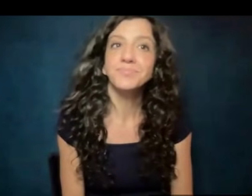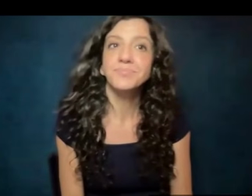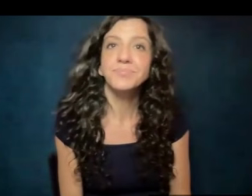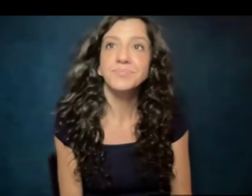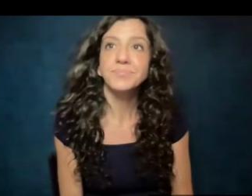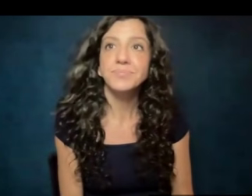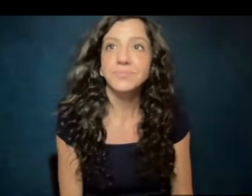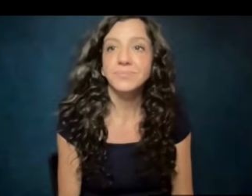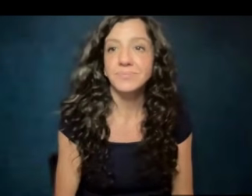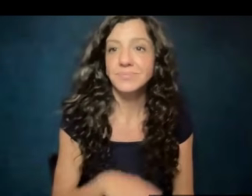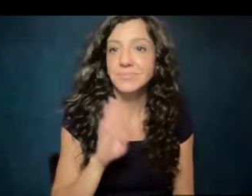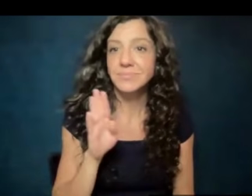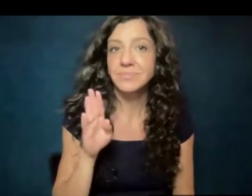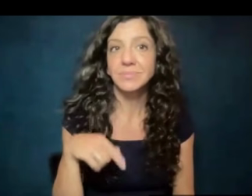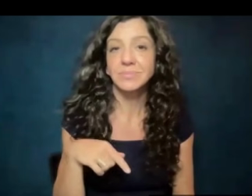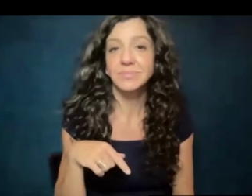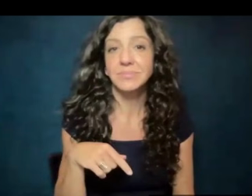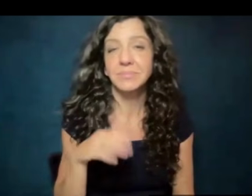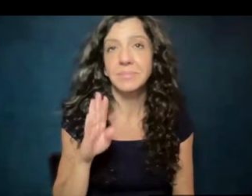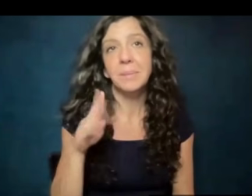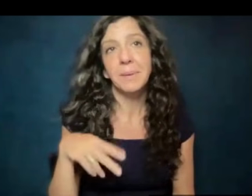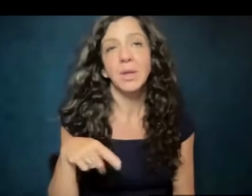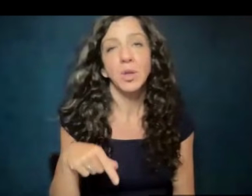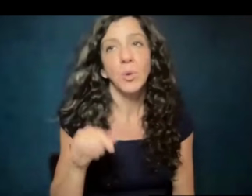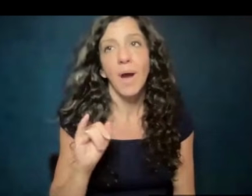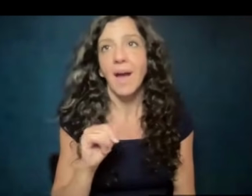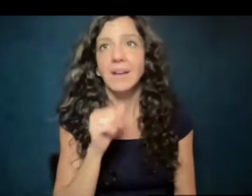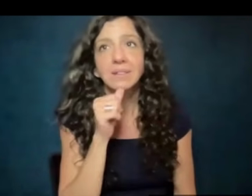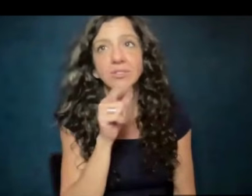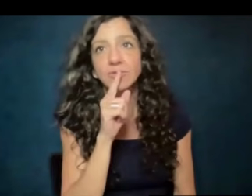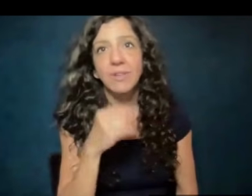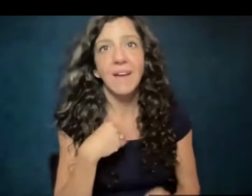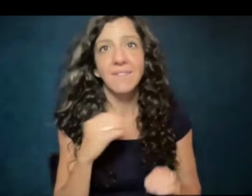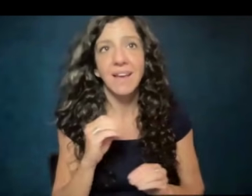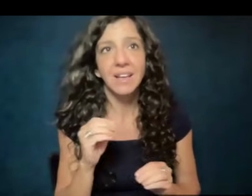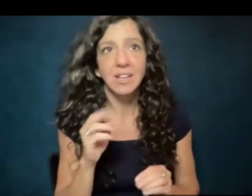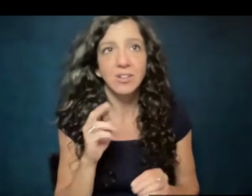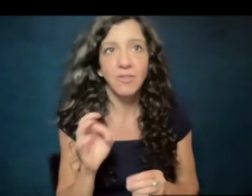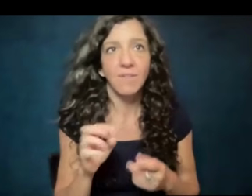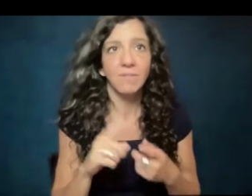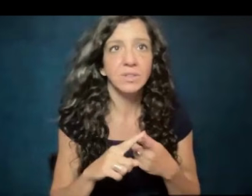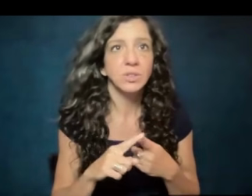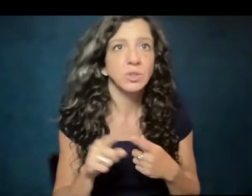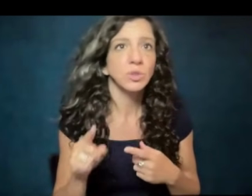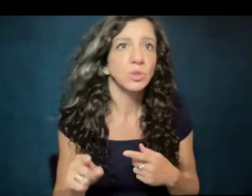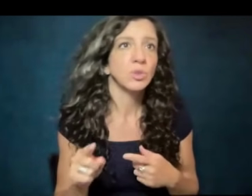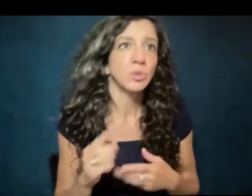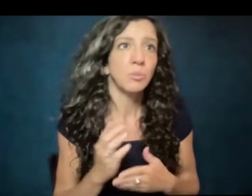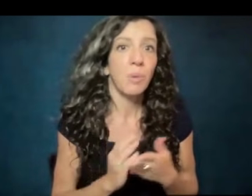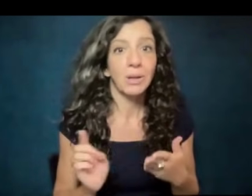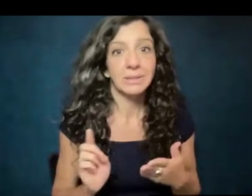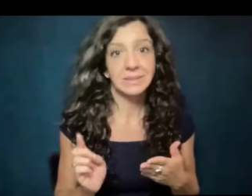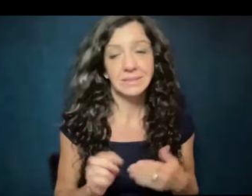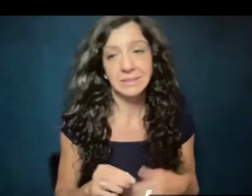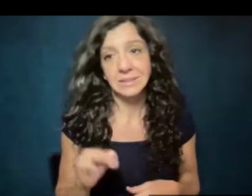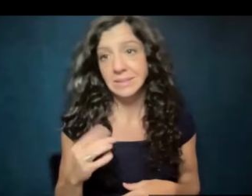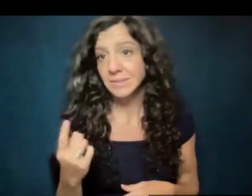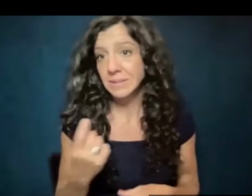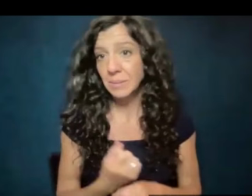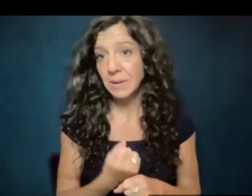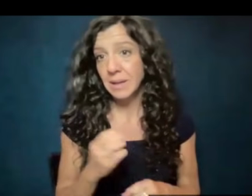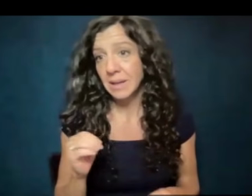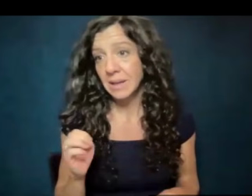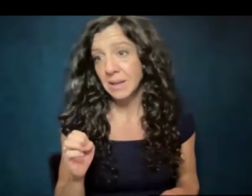doesn't even have any reference to Part D on it. And we all know that if somebody's getting Medicaid, they've automatically